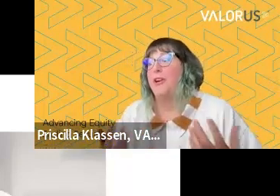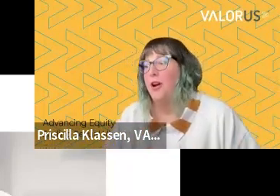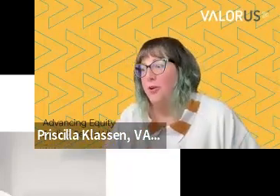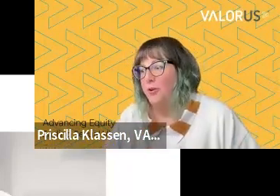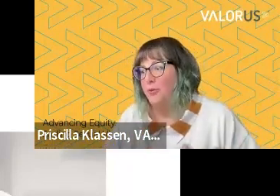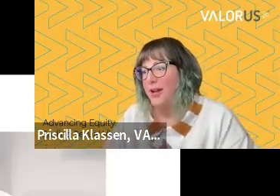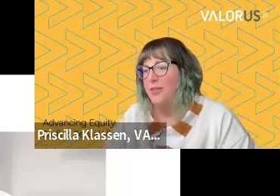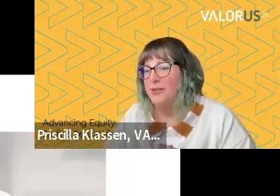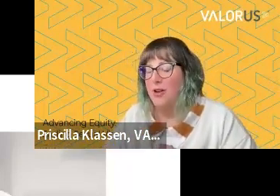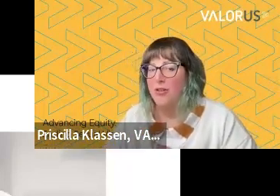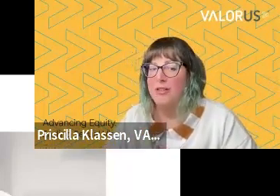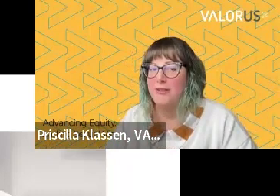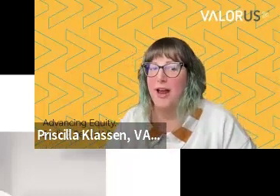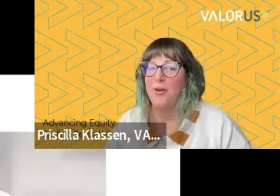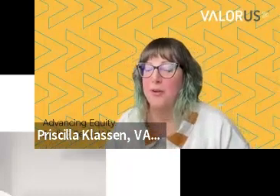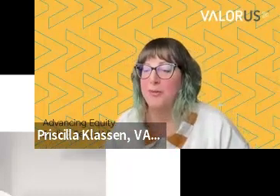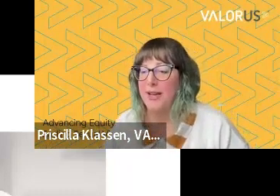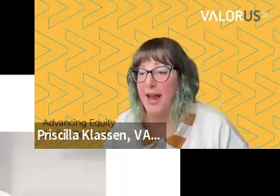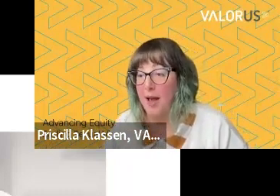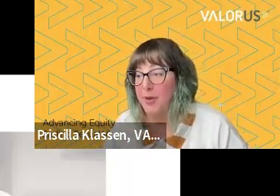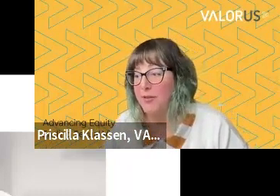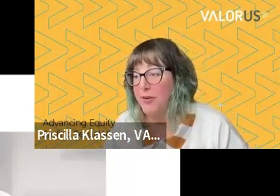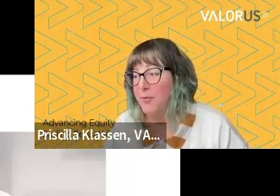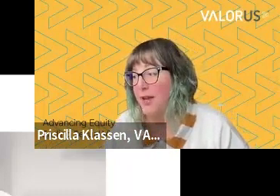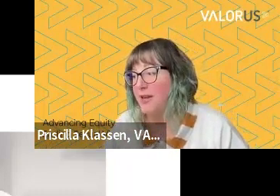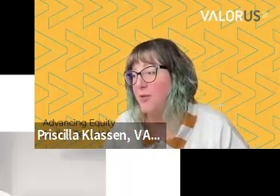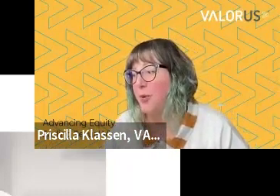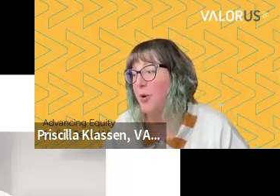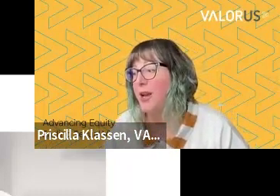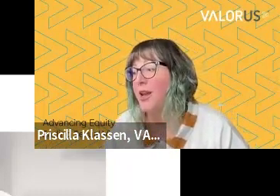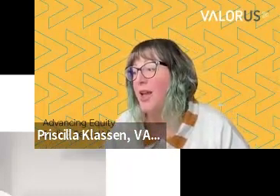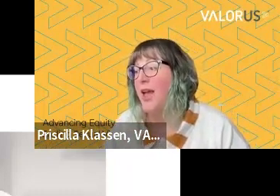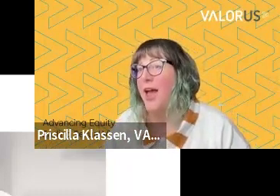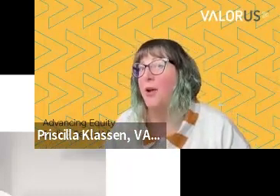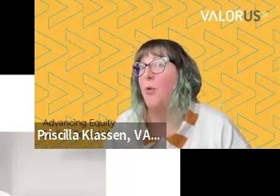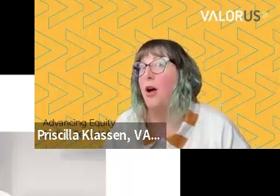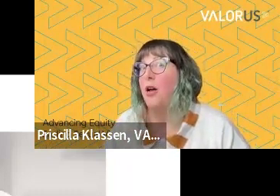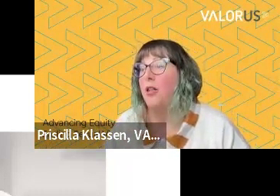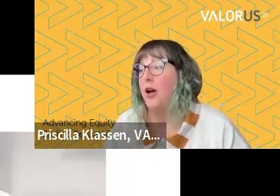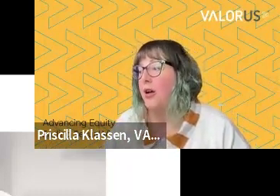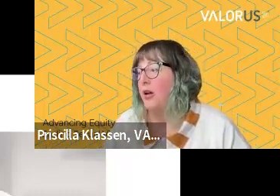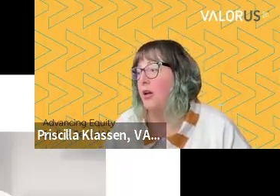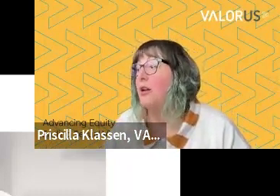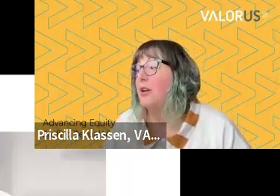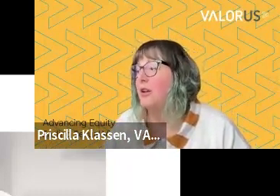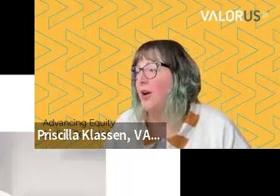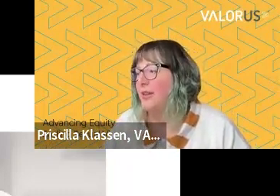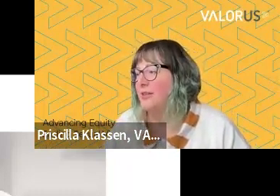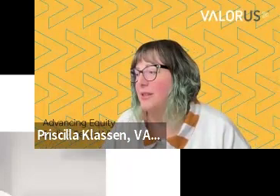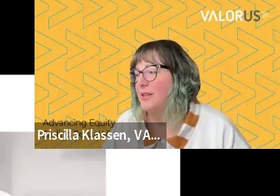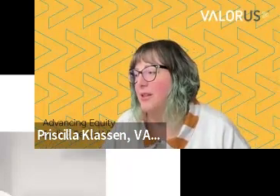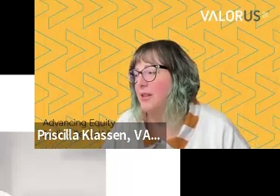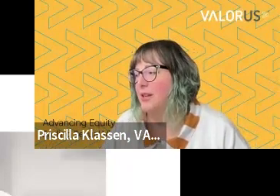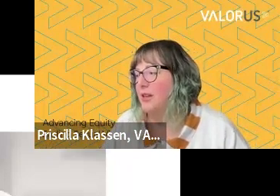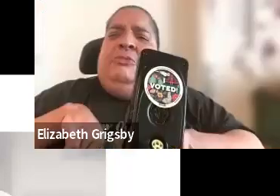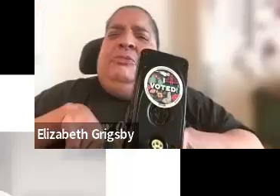home I've ever known, right? There's all these different outcomes that can happen from mandated reporting. And while, go ahead,